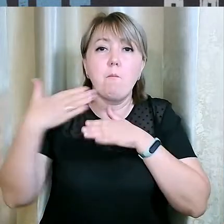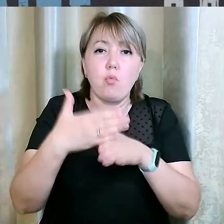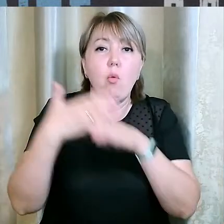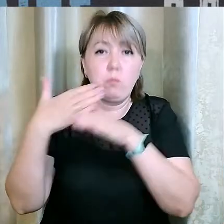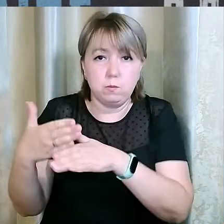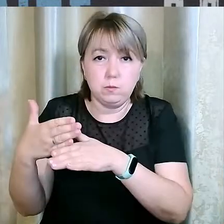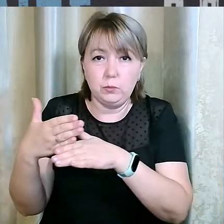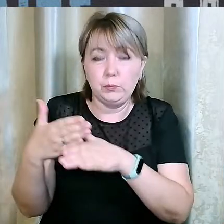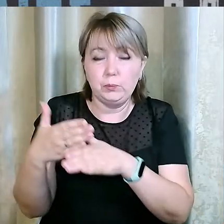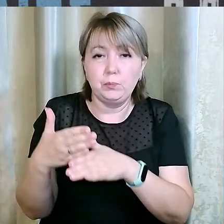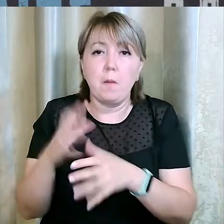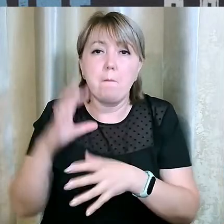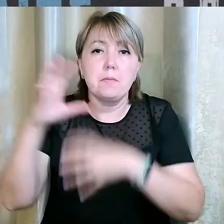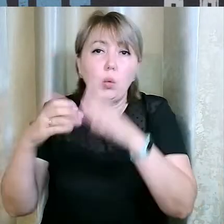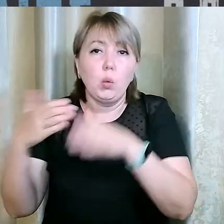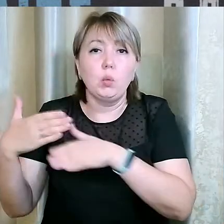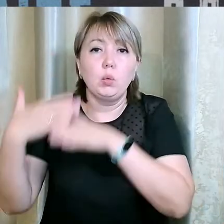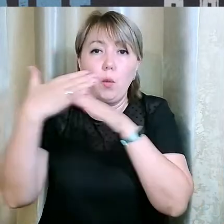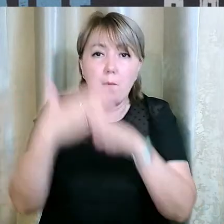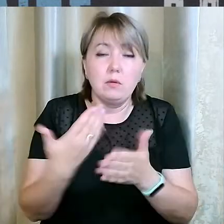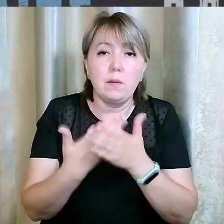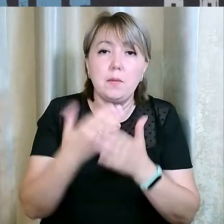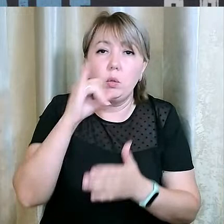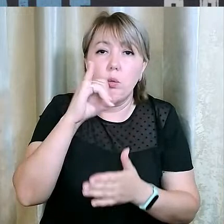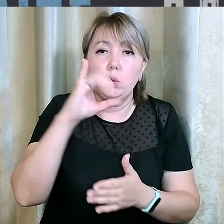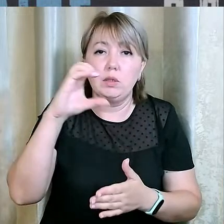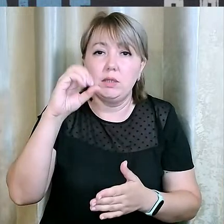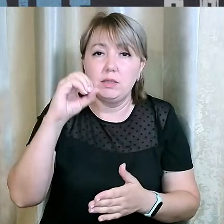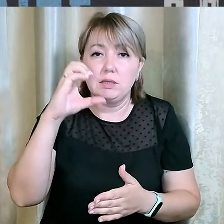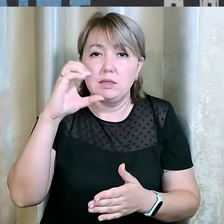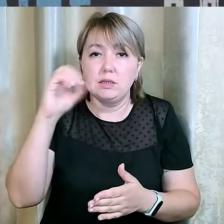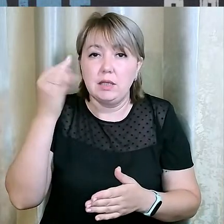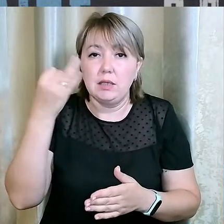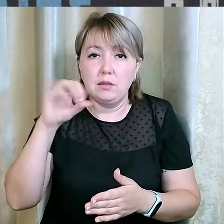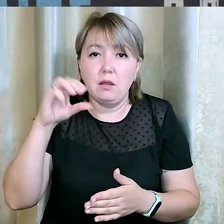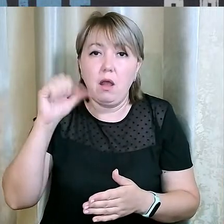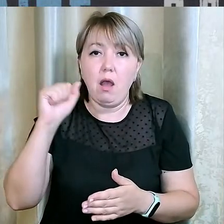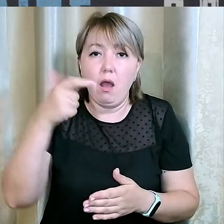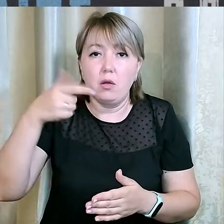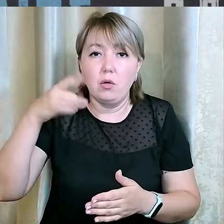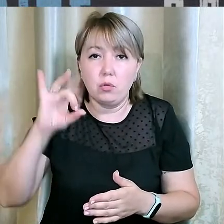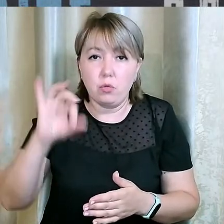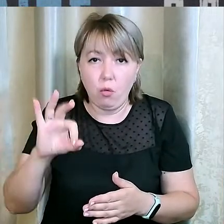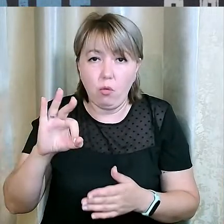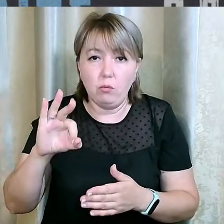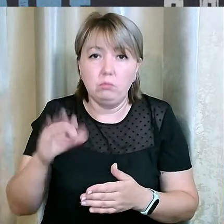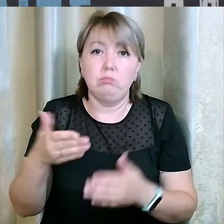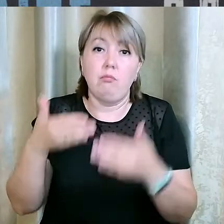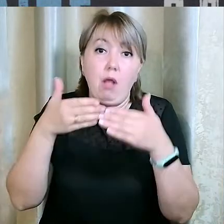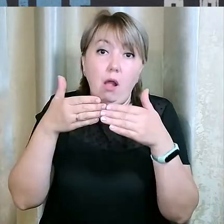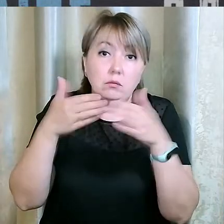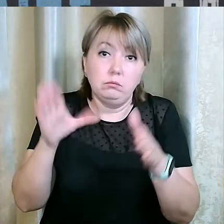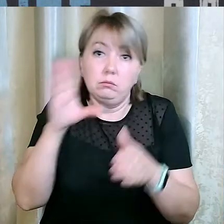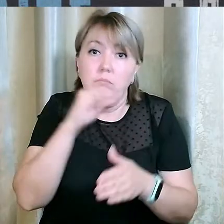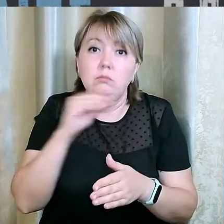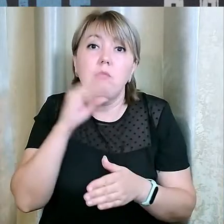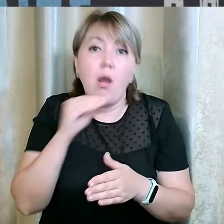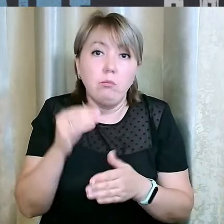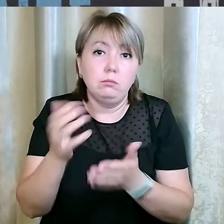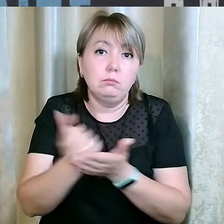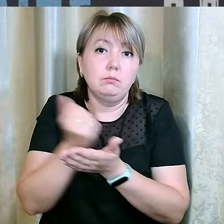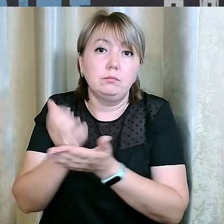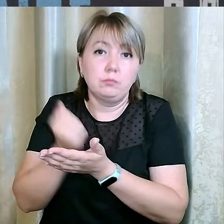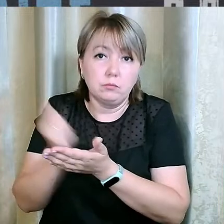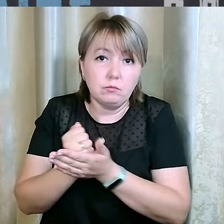of receiving aid for autumn sowing. International aid like USAID Agra opens a window of opportunity